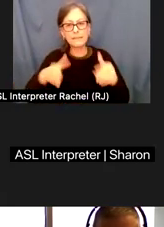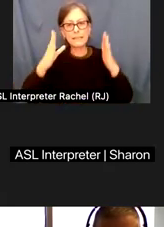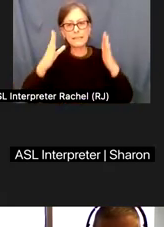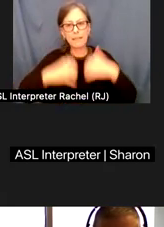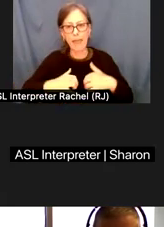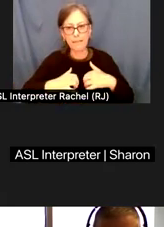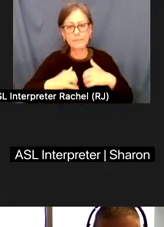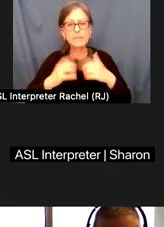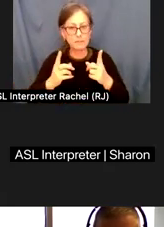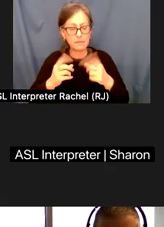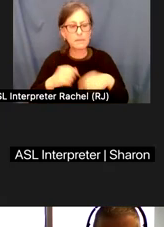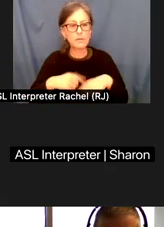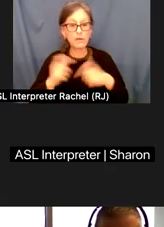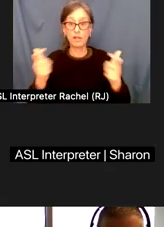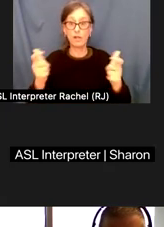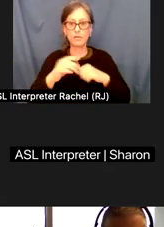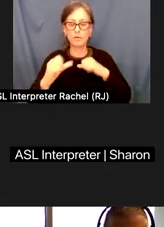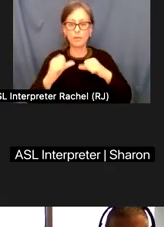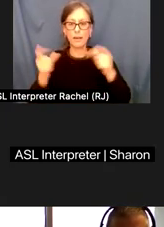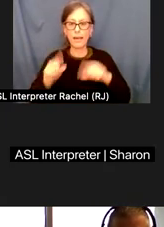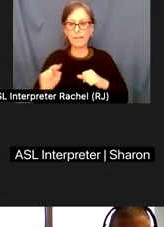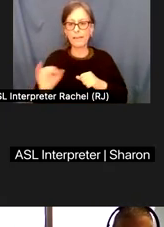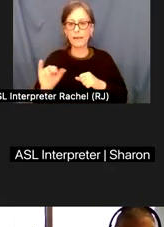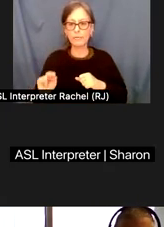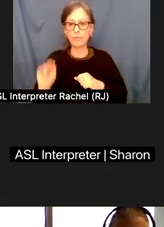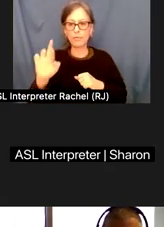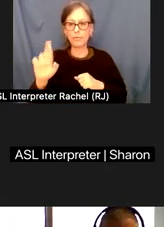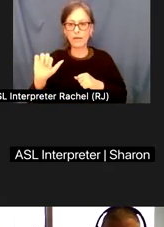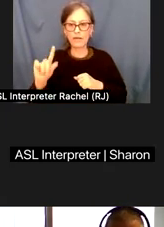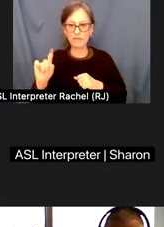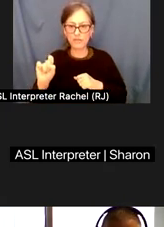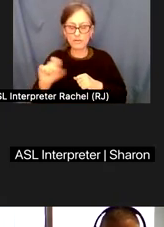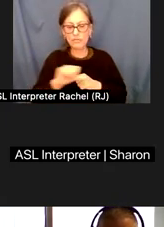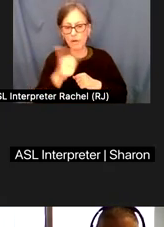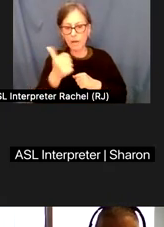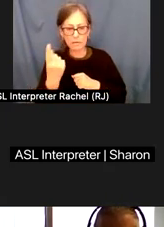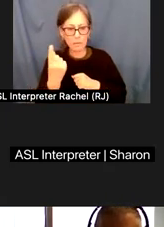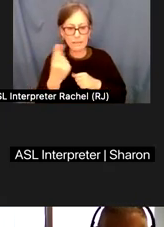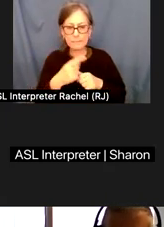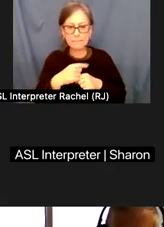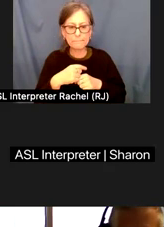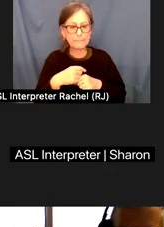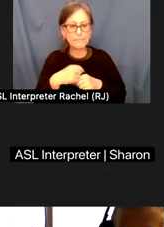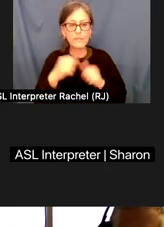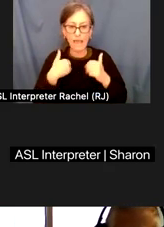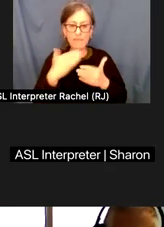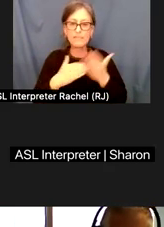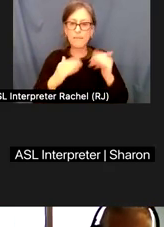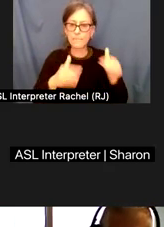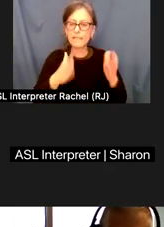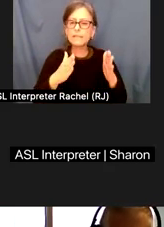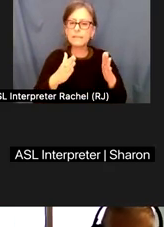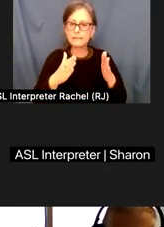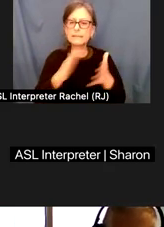have, like in a large earthquake, like the Northridge earthquake or Loma Prieta, while you'll have some buildings that have